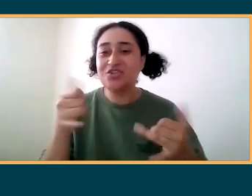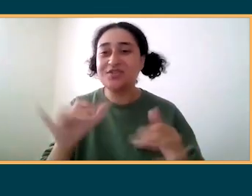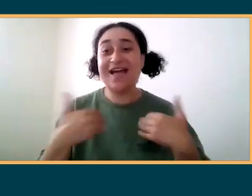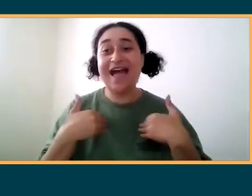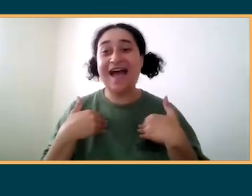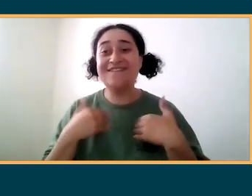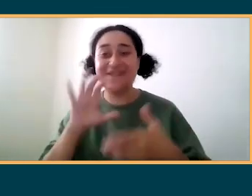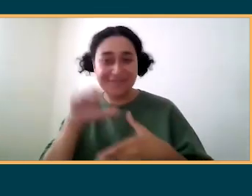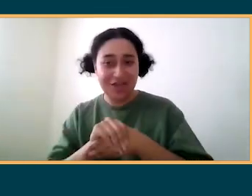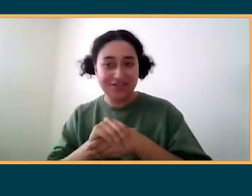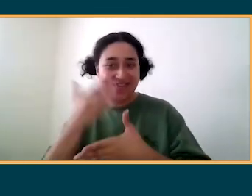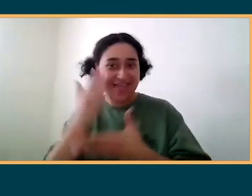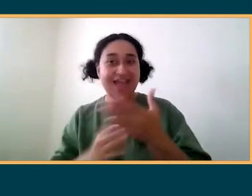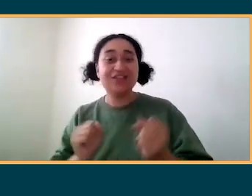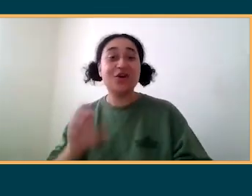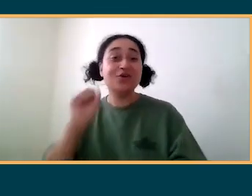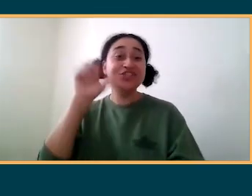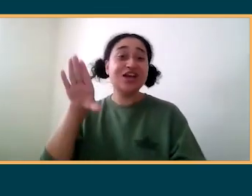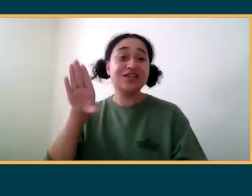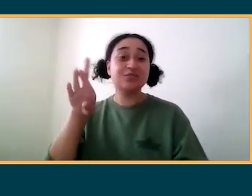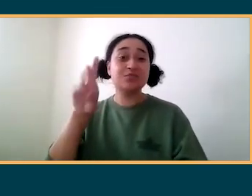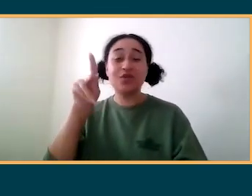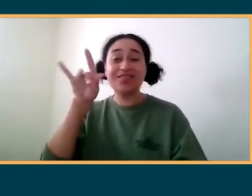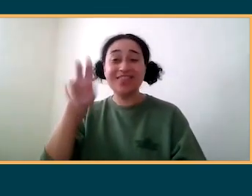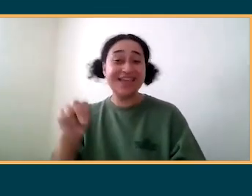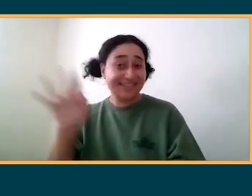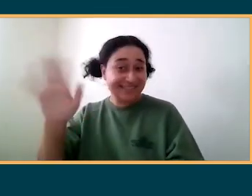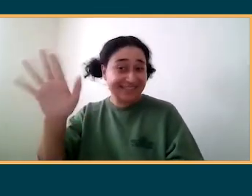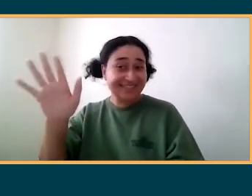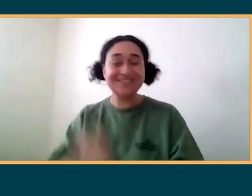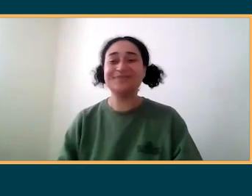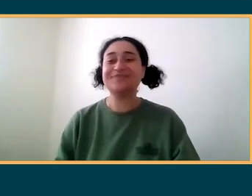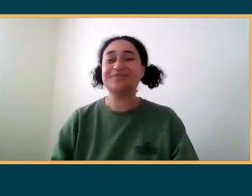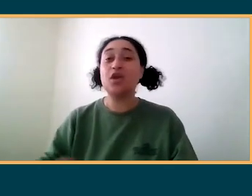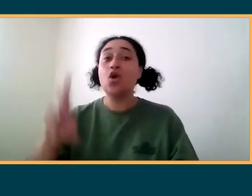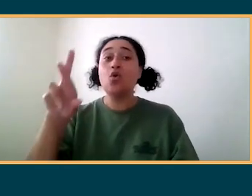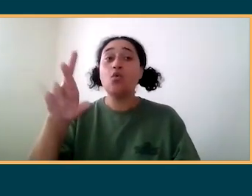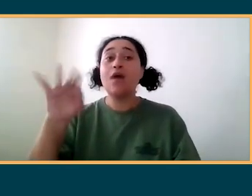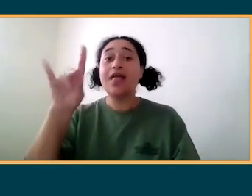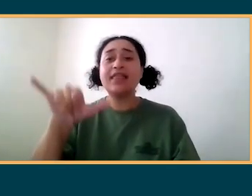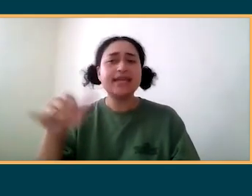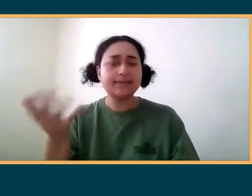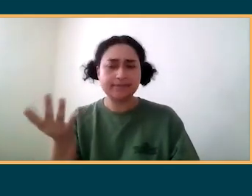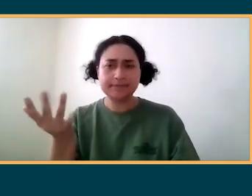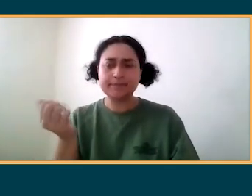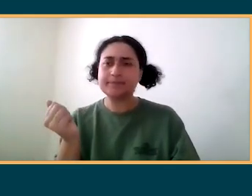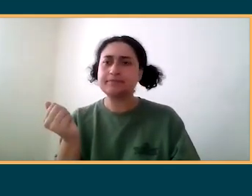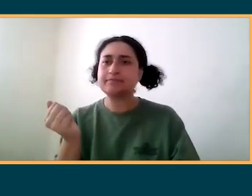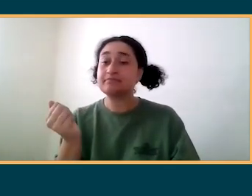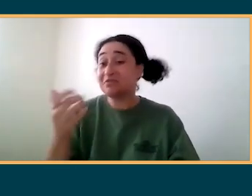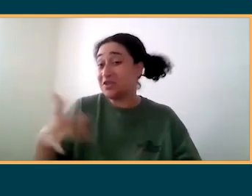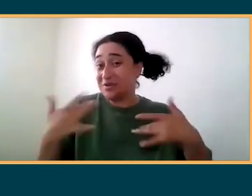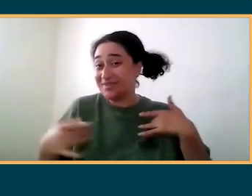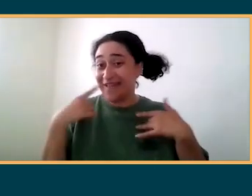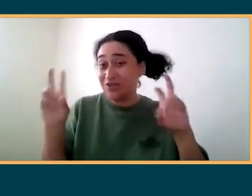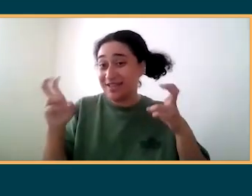of this session. So shout out to Brooklyn. Hey there. Yeah. Riley, are you excited for this